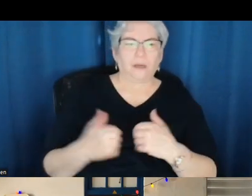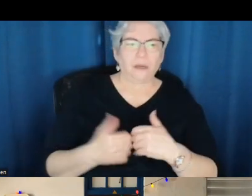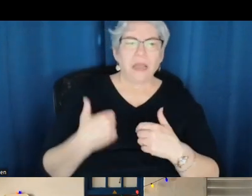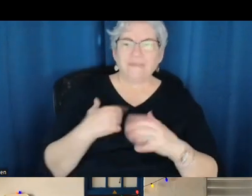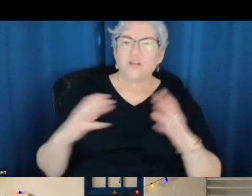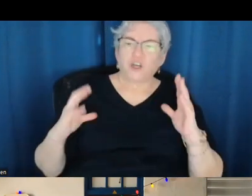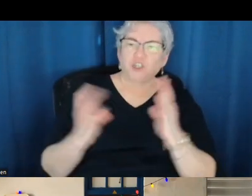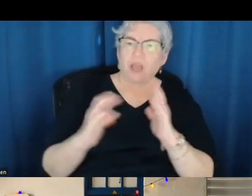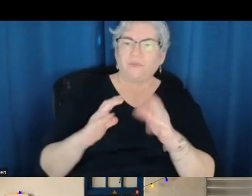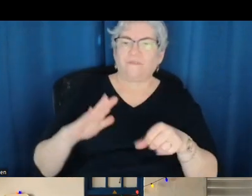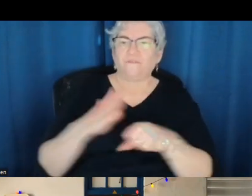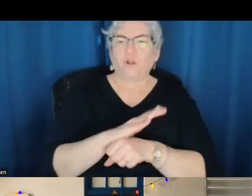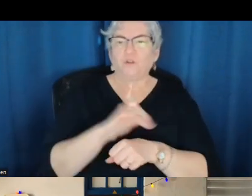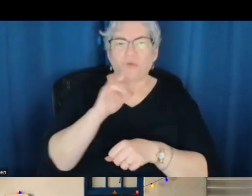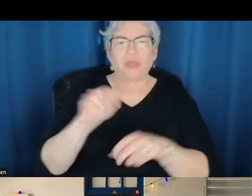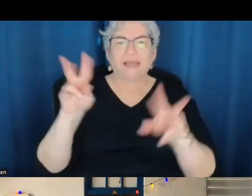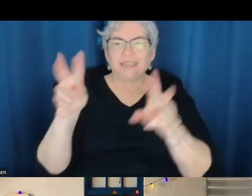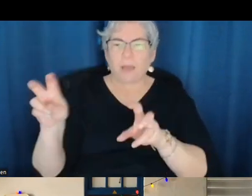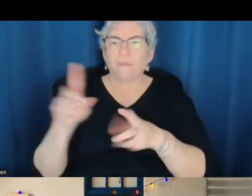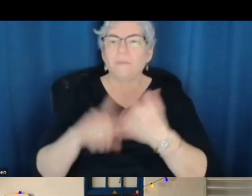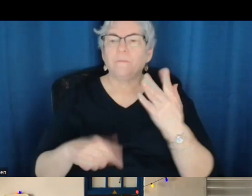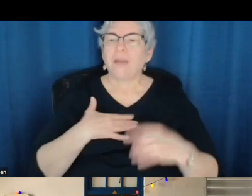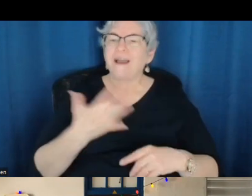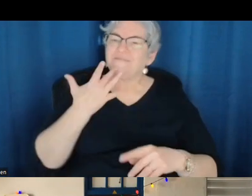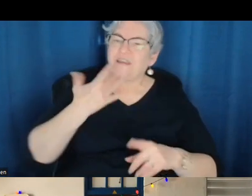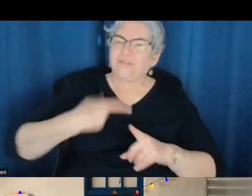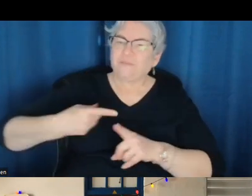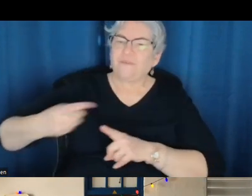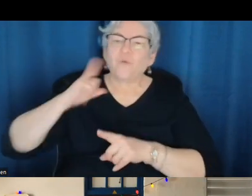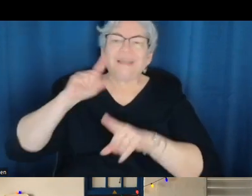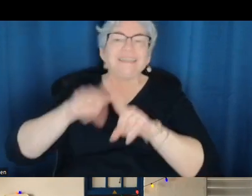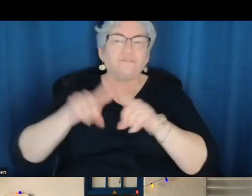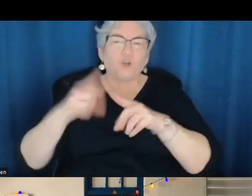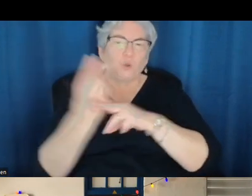chapter devoted to the topic with some of my favorite species for different applications.